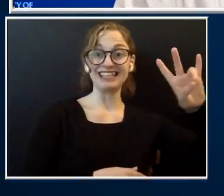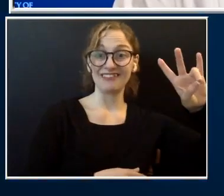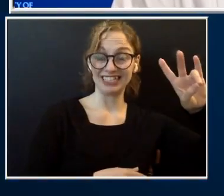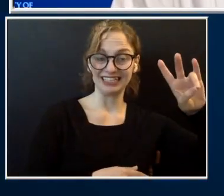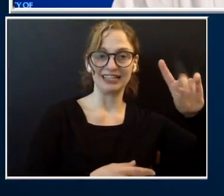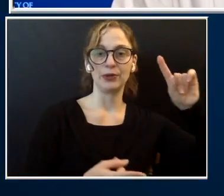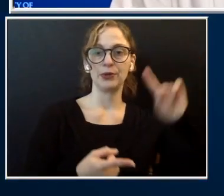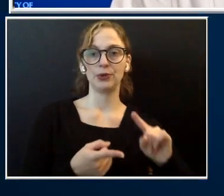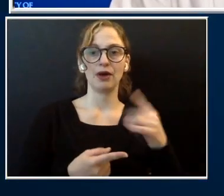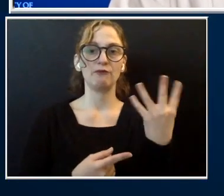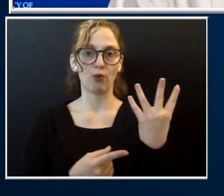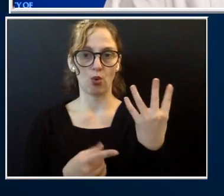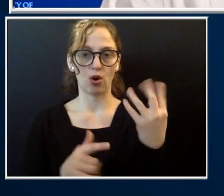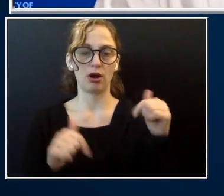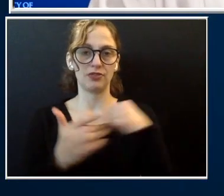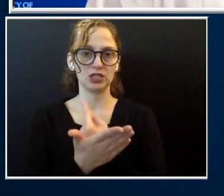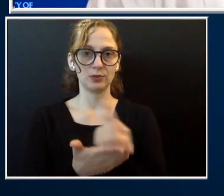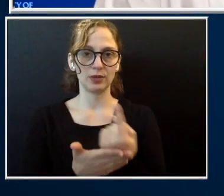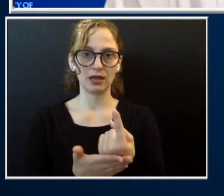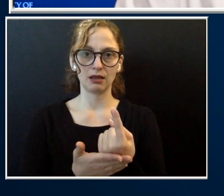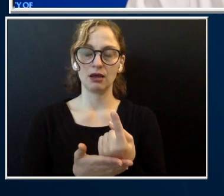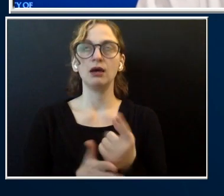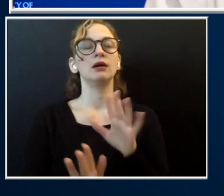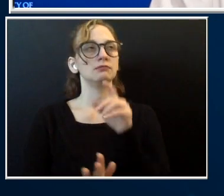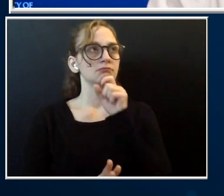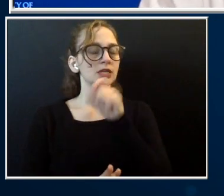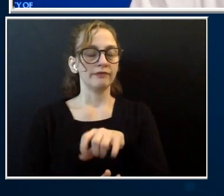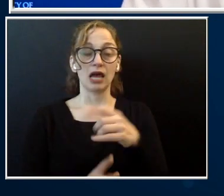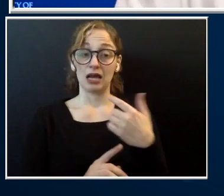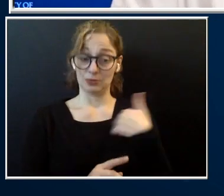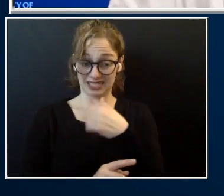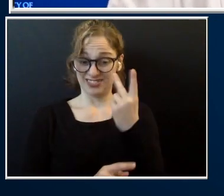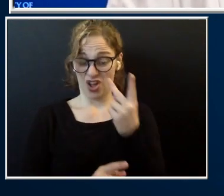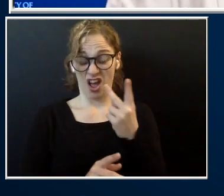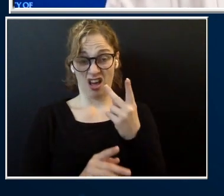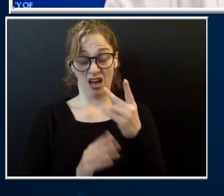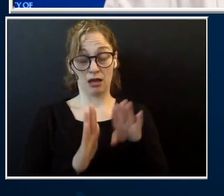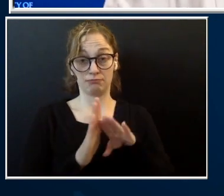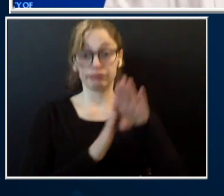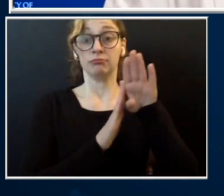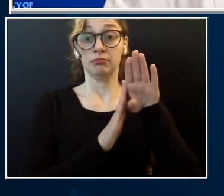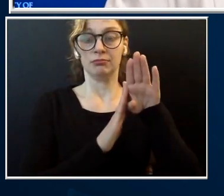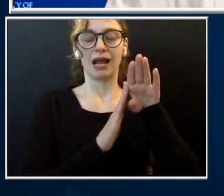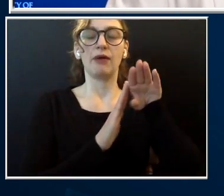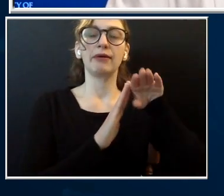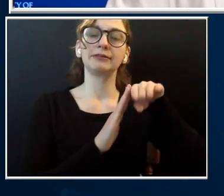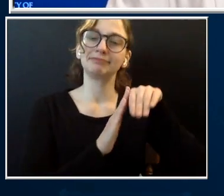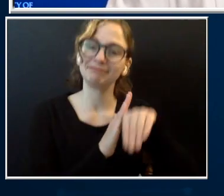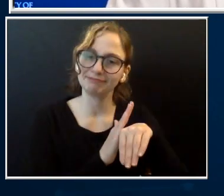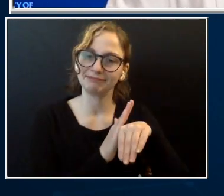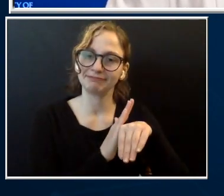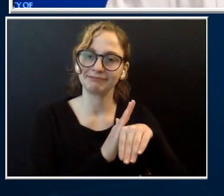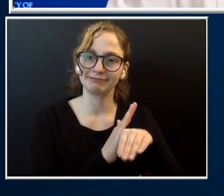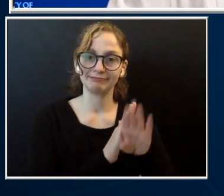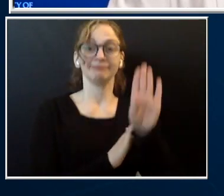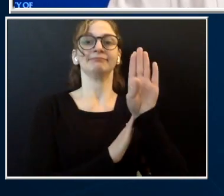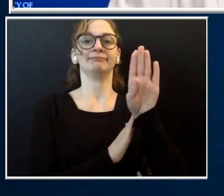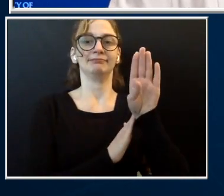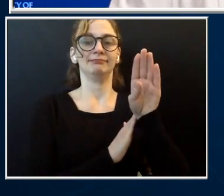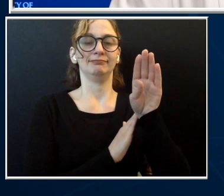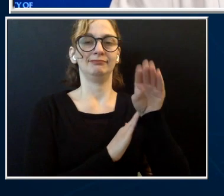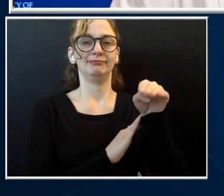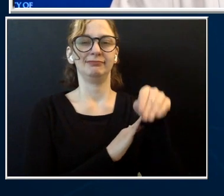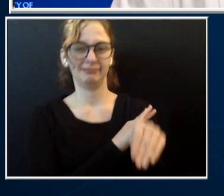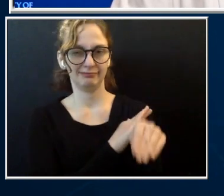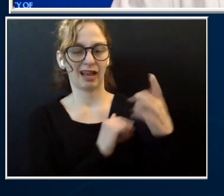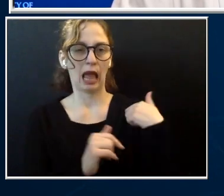trend. We saw that blip in the fall where we kind of hit 30 and went right back down. We hit 33, we went down. I'm hoping, fingers crossed,